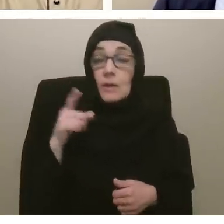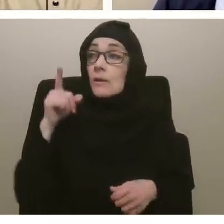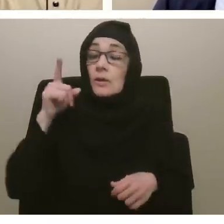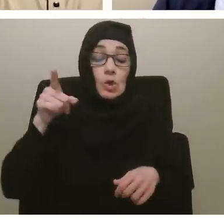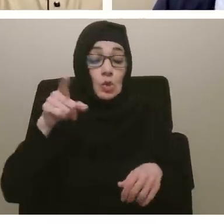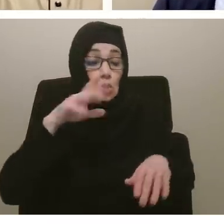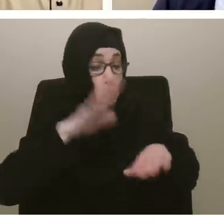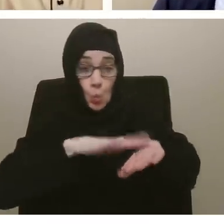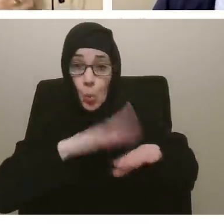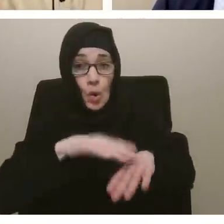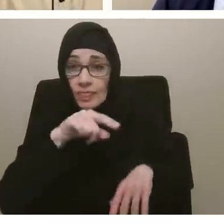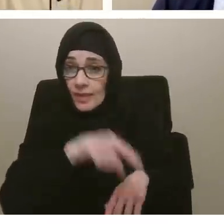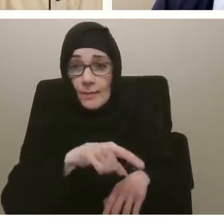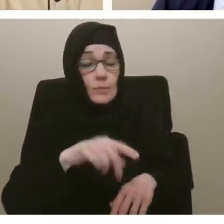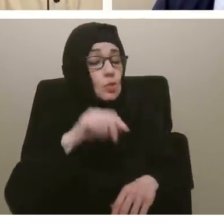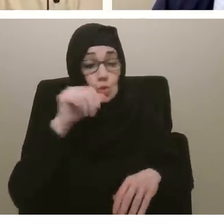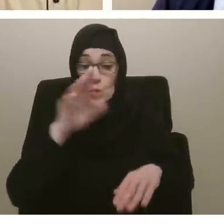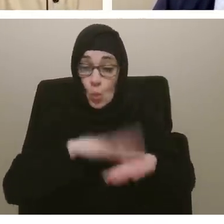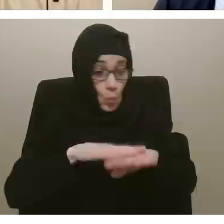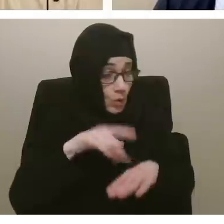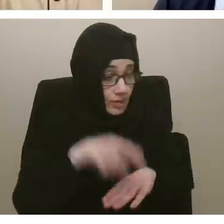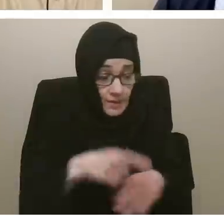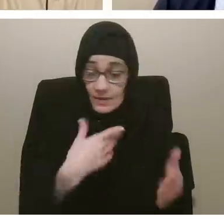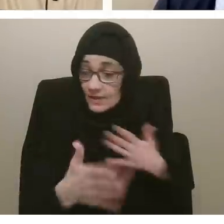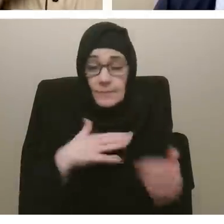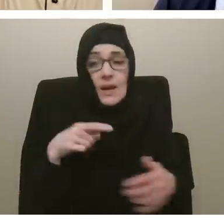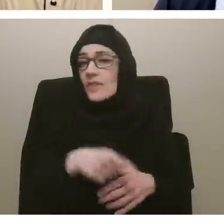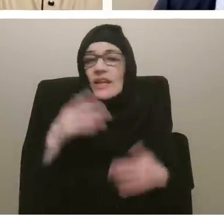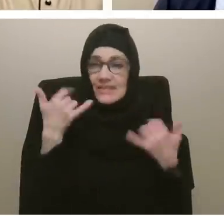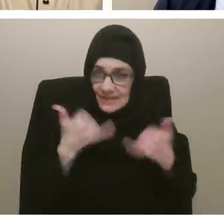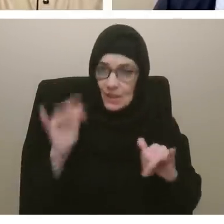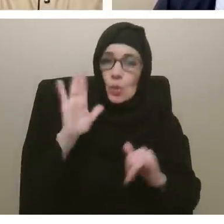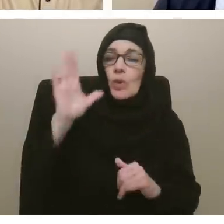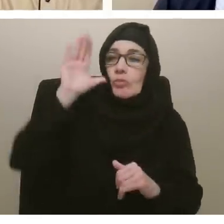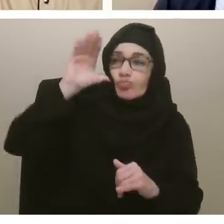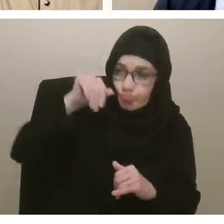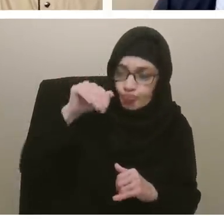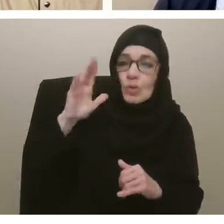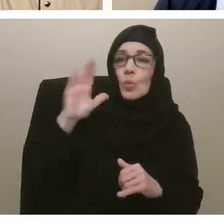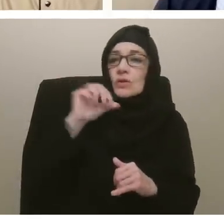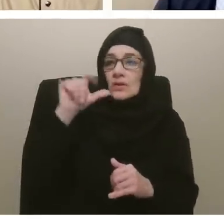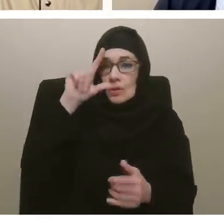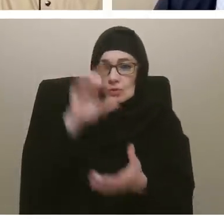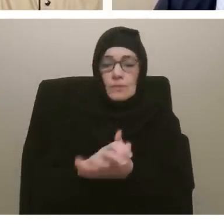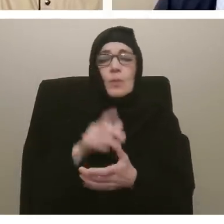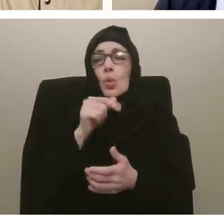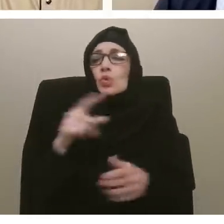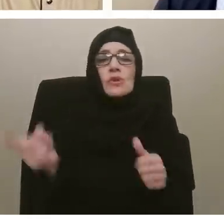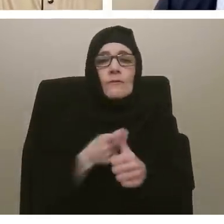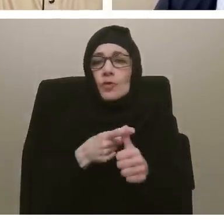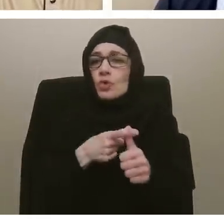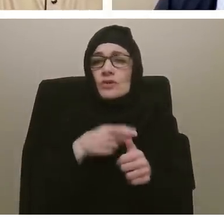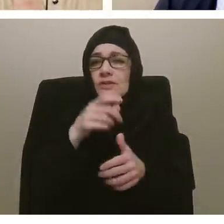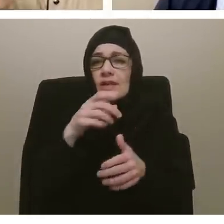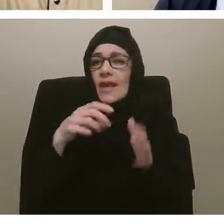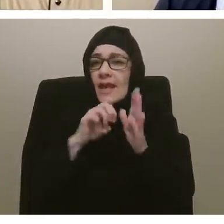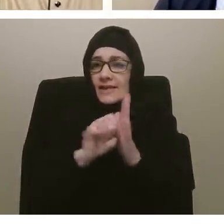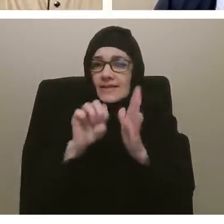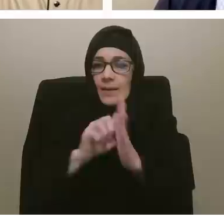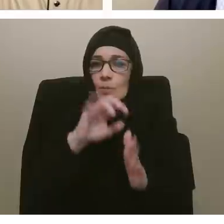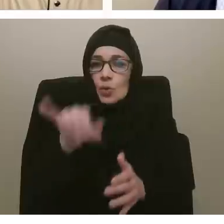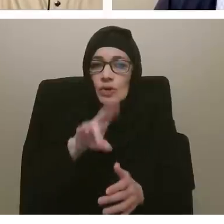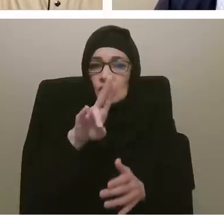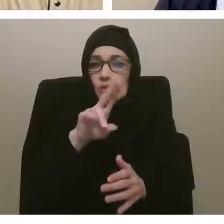them or you don't warn them, they're still not going to believe. Now, who's the first example Allah subhanahu wa ta'ala gives us in Juz Amma? Go